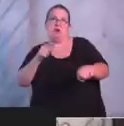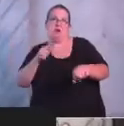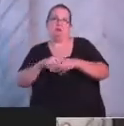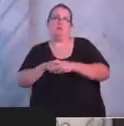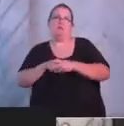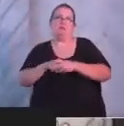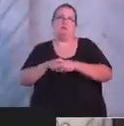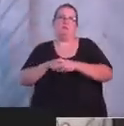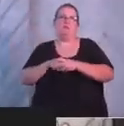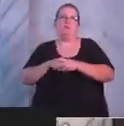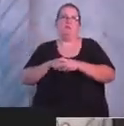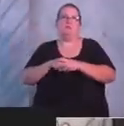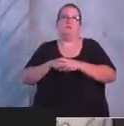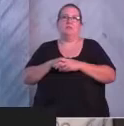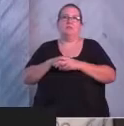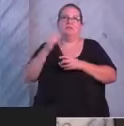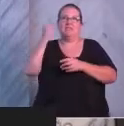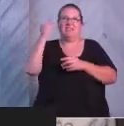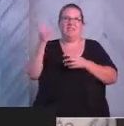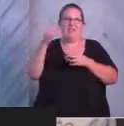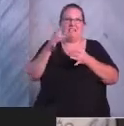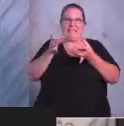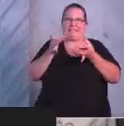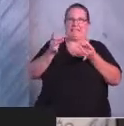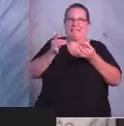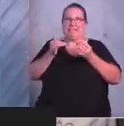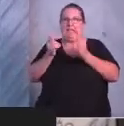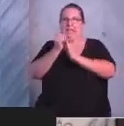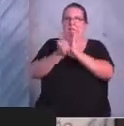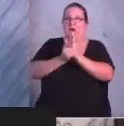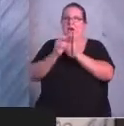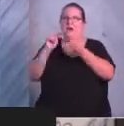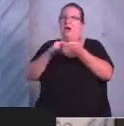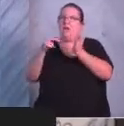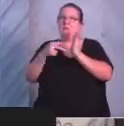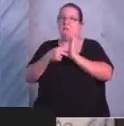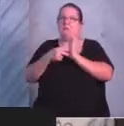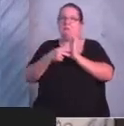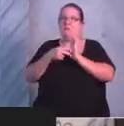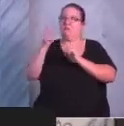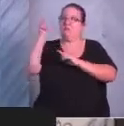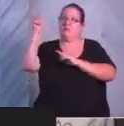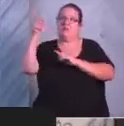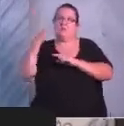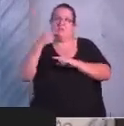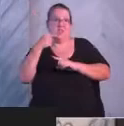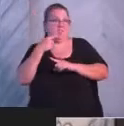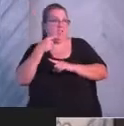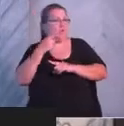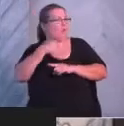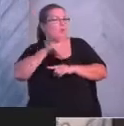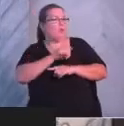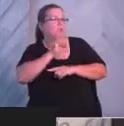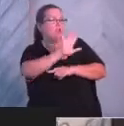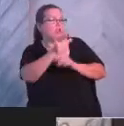can do, if we do have that slippery slope, is they can then say, you know what, we don't like what